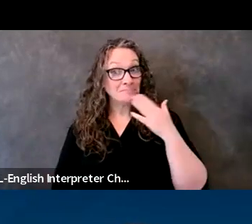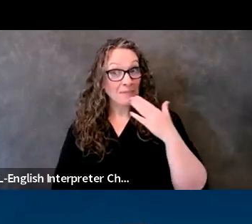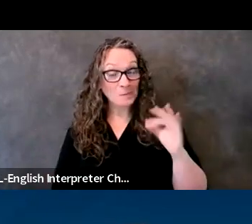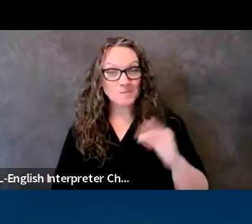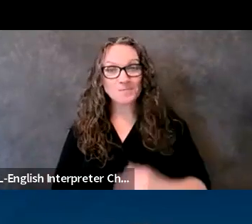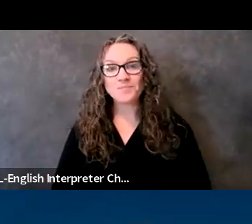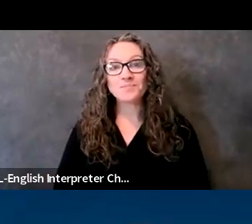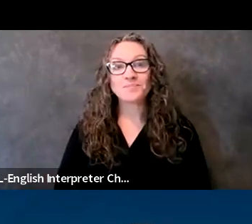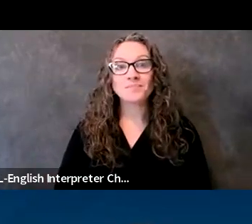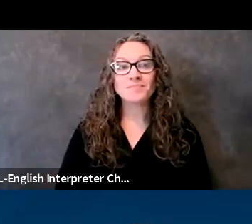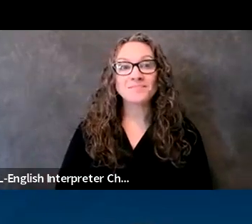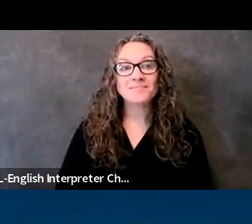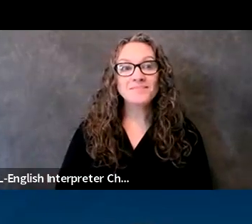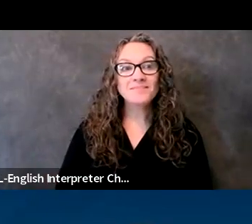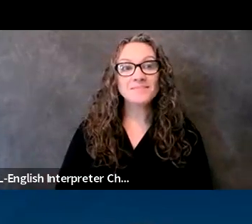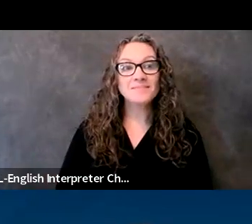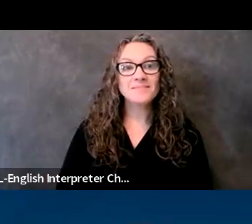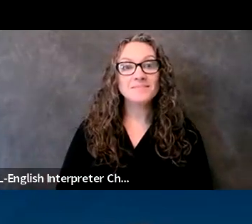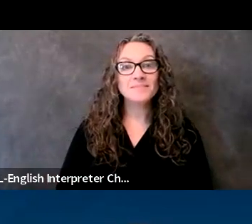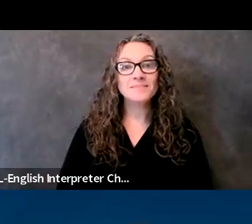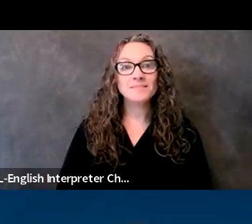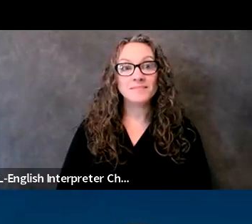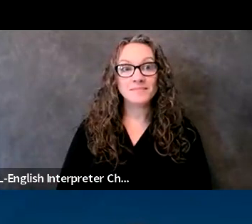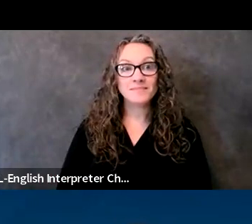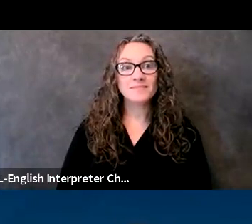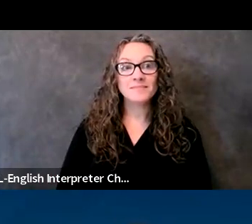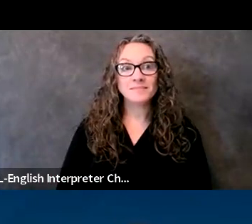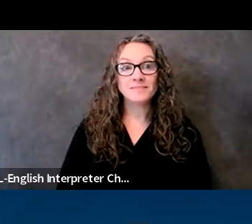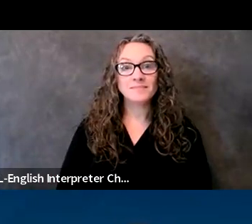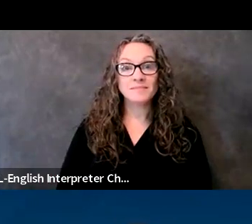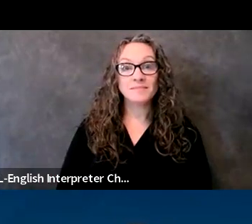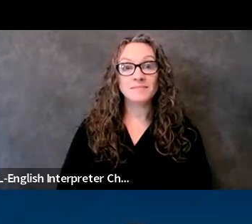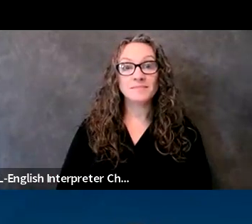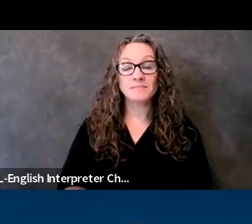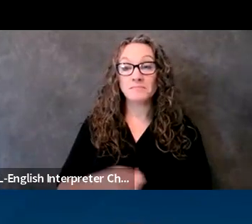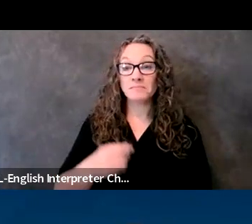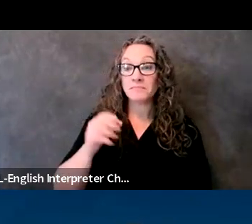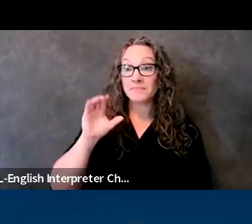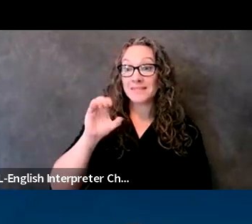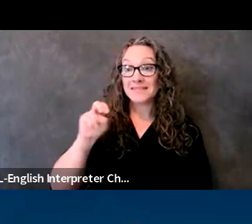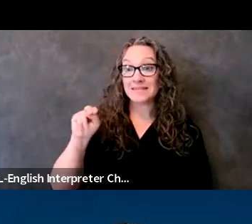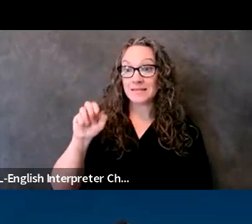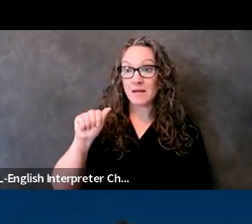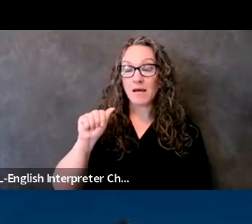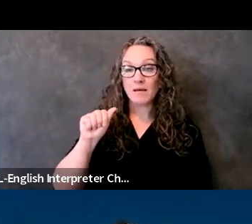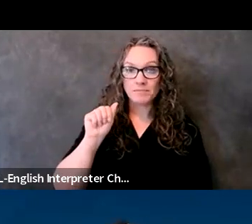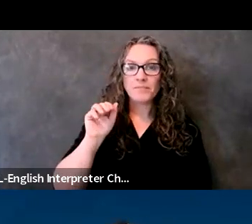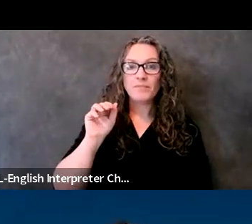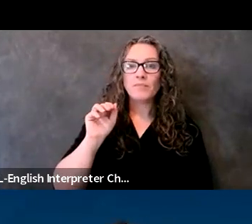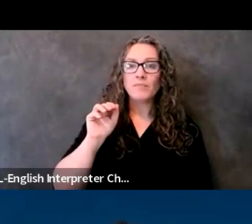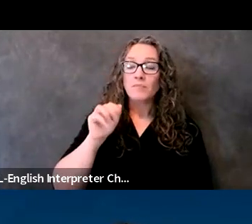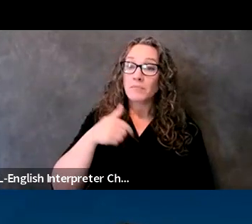experience with working with children, that have